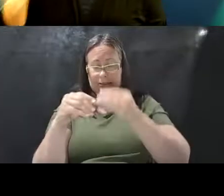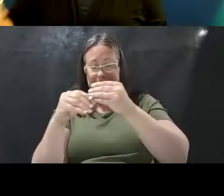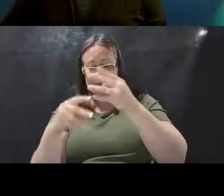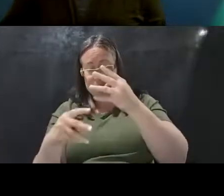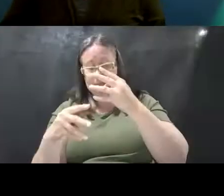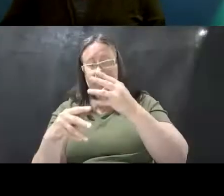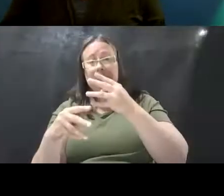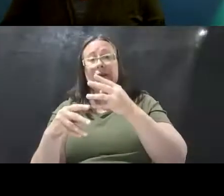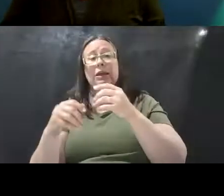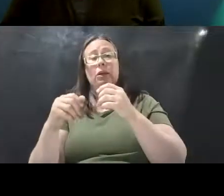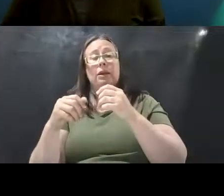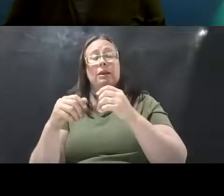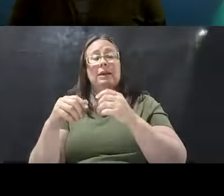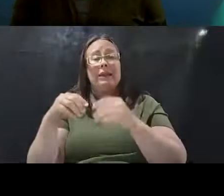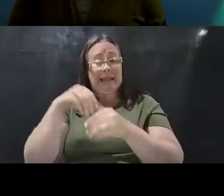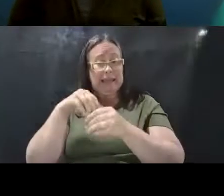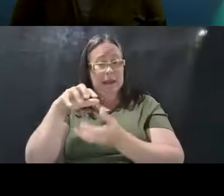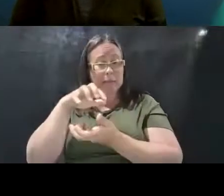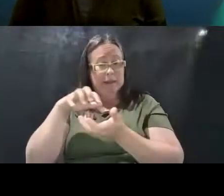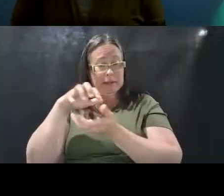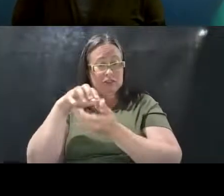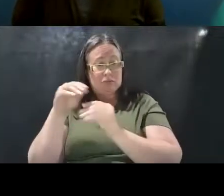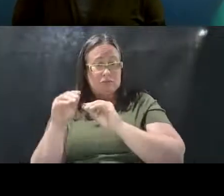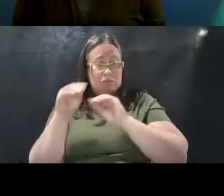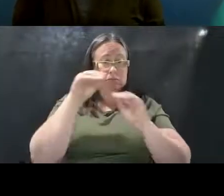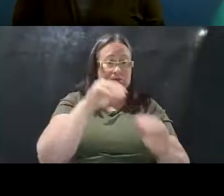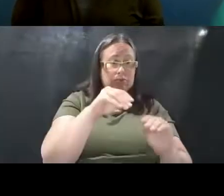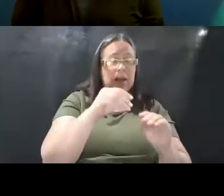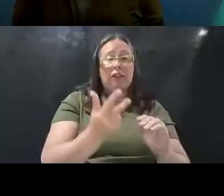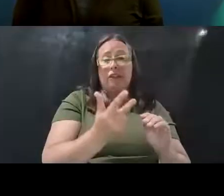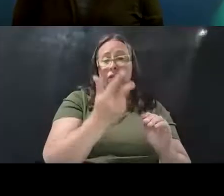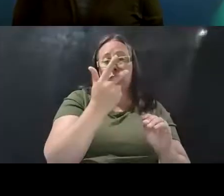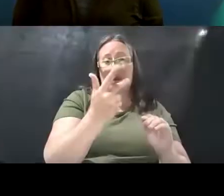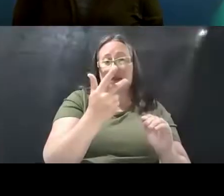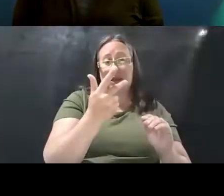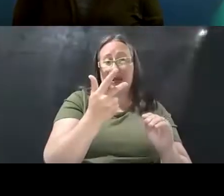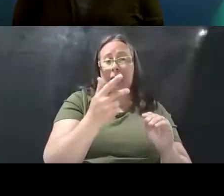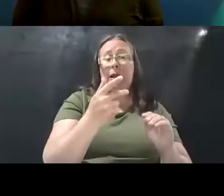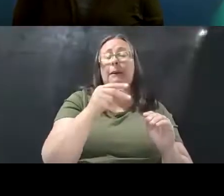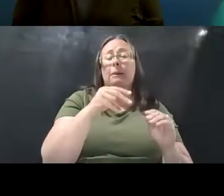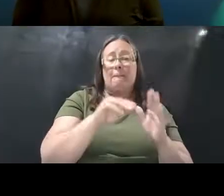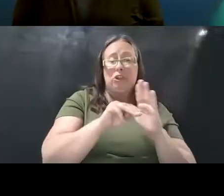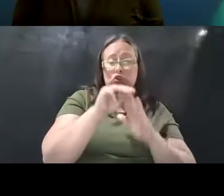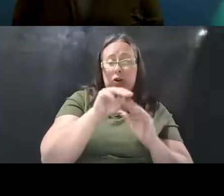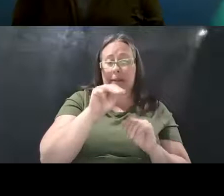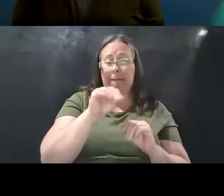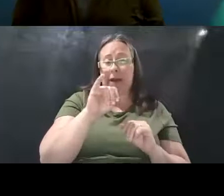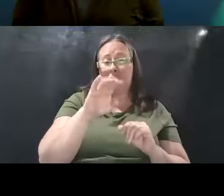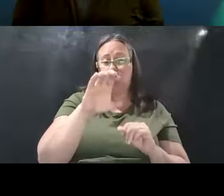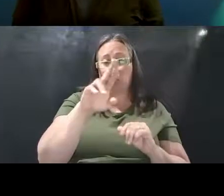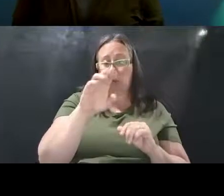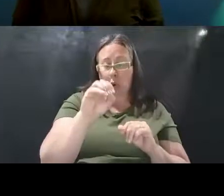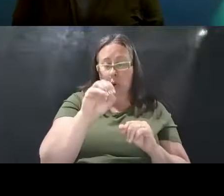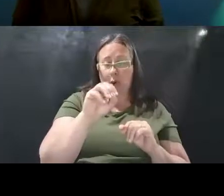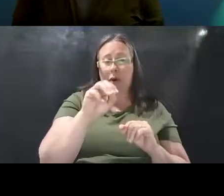And in combination, they included 3 mature microRNAs. So this turned out to be